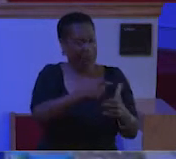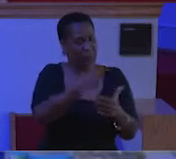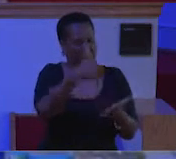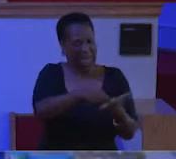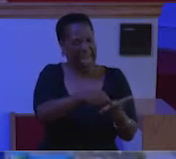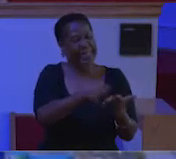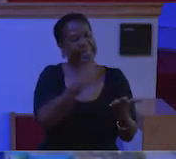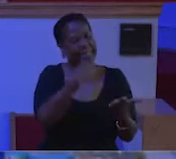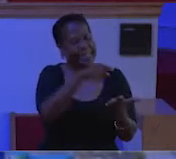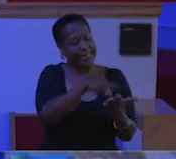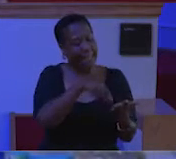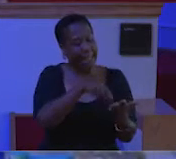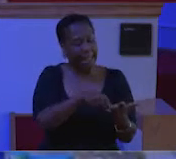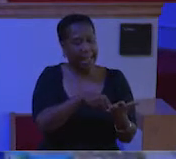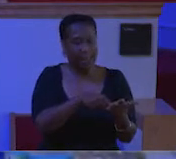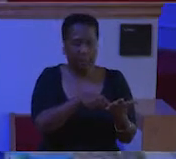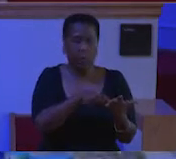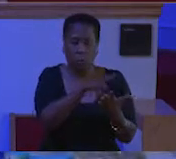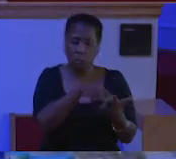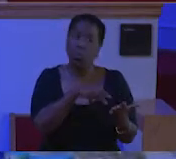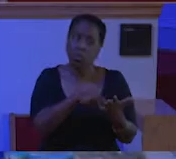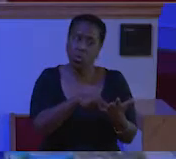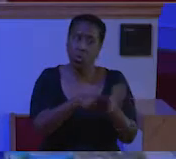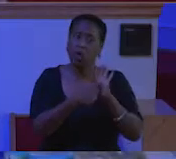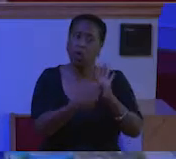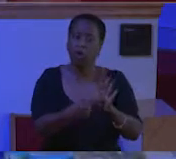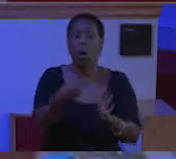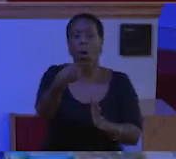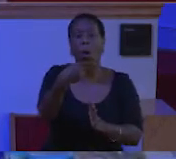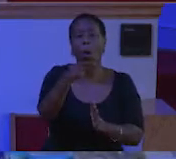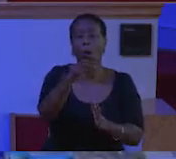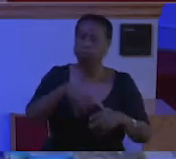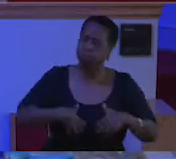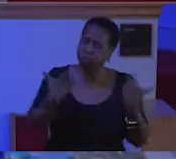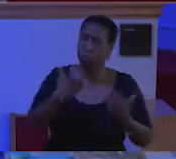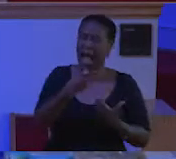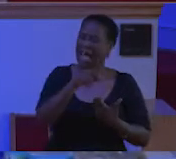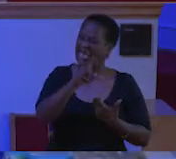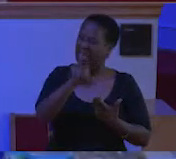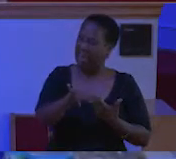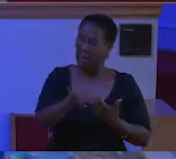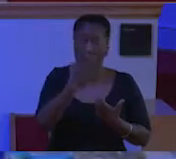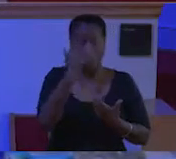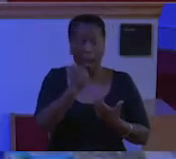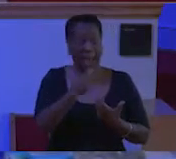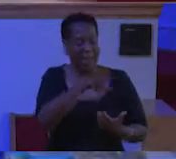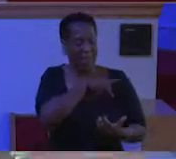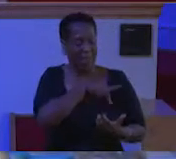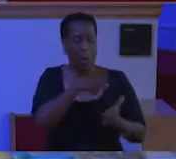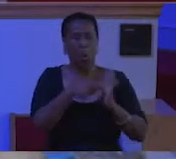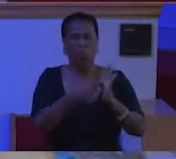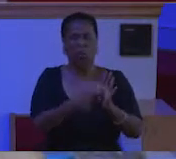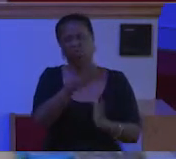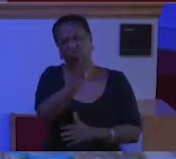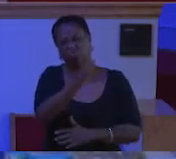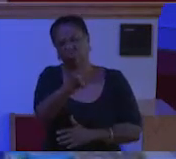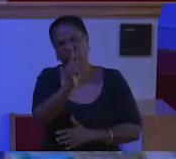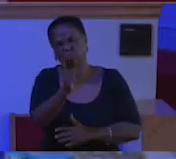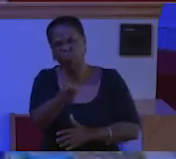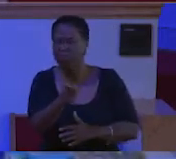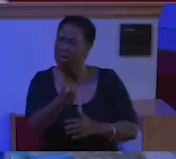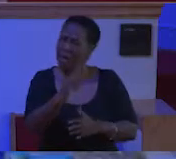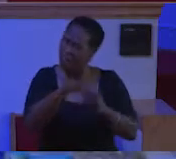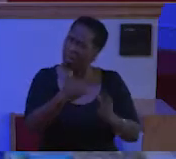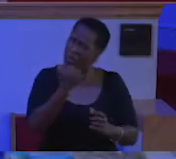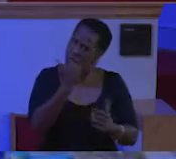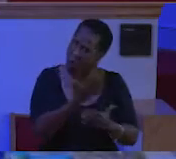met with a great deal of hostility because he had to chastise them in love for their wrongdoing.